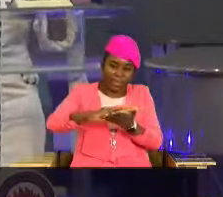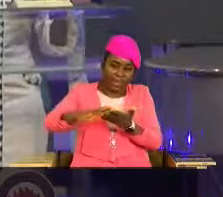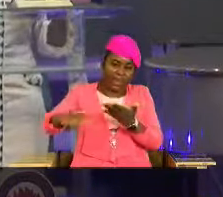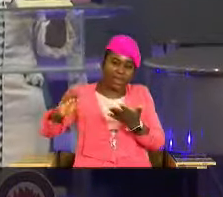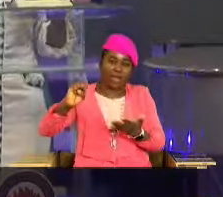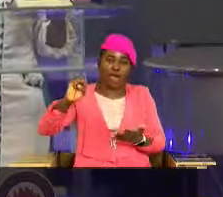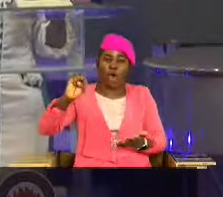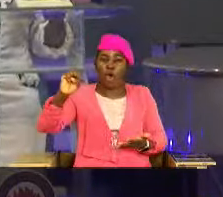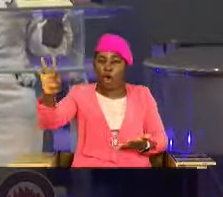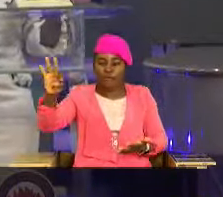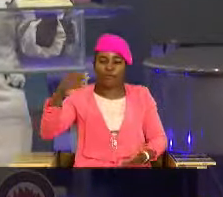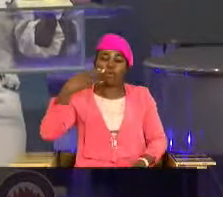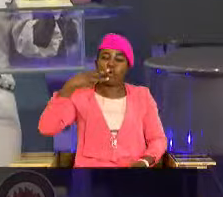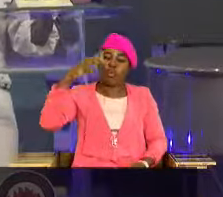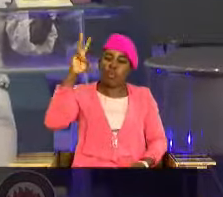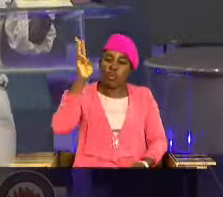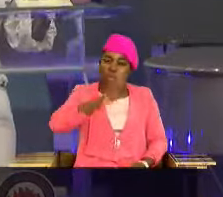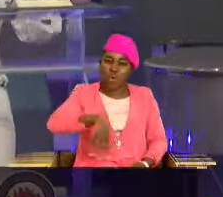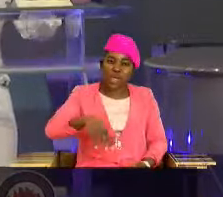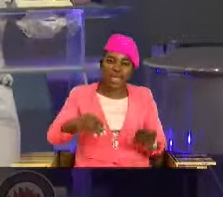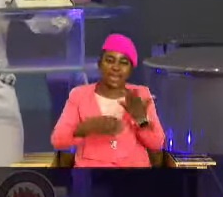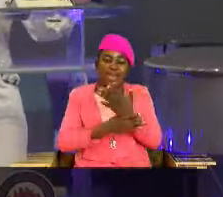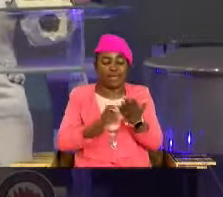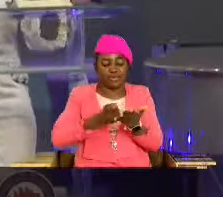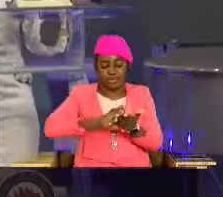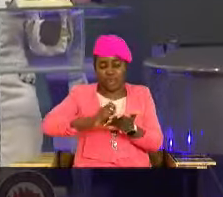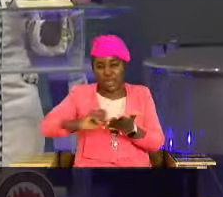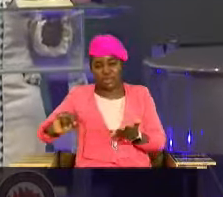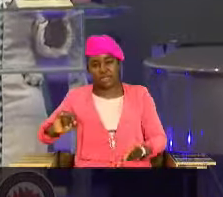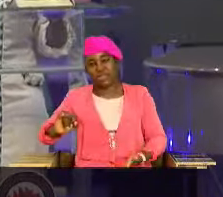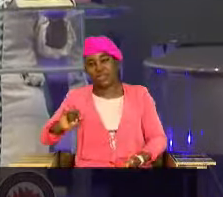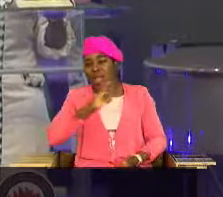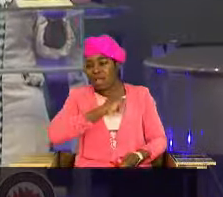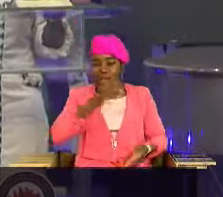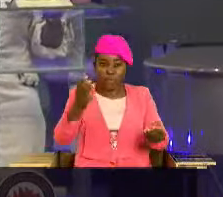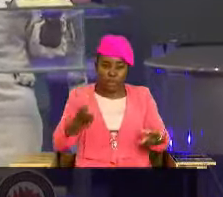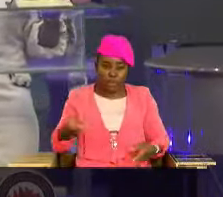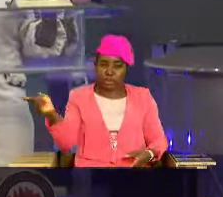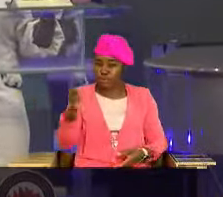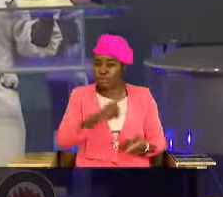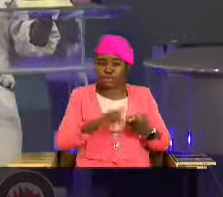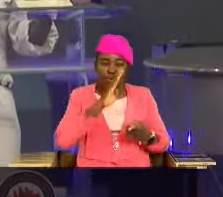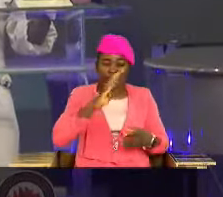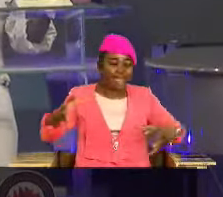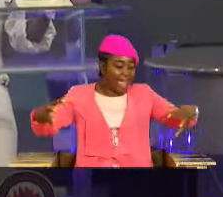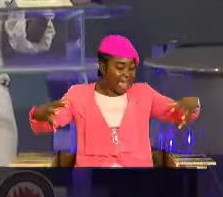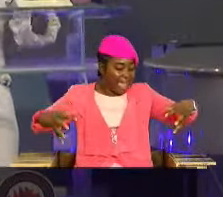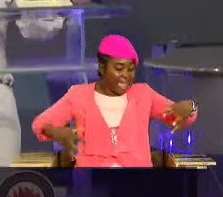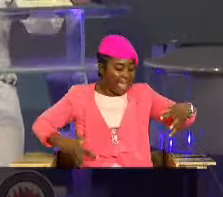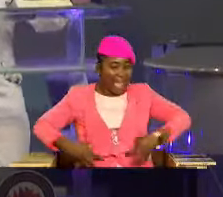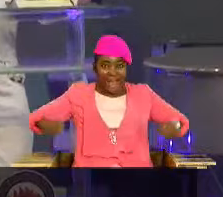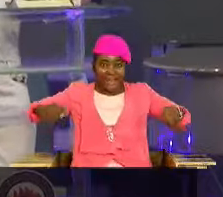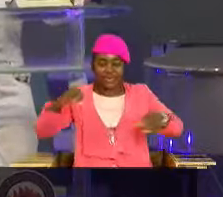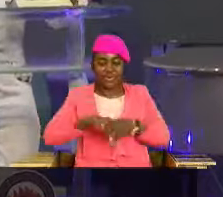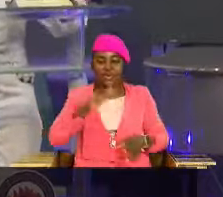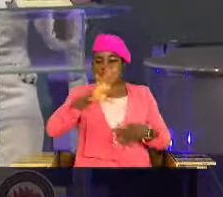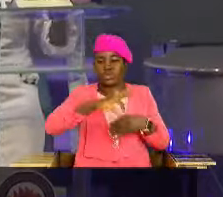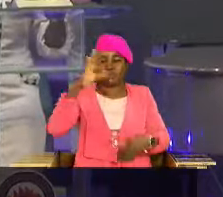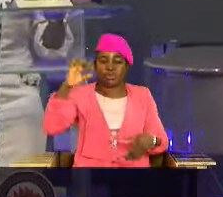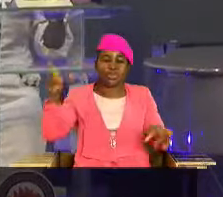handwriting I like you to be angry in your spirit as we are going to isue command